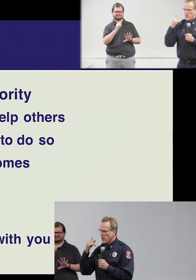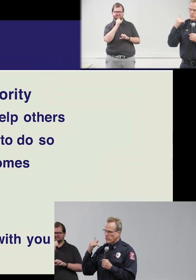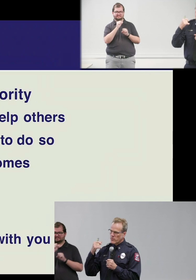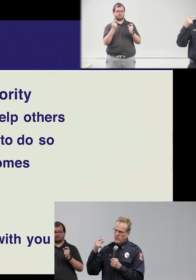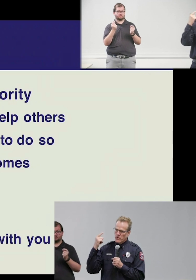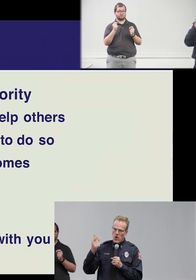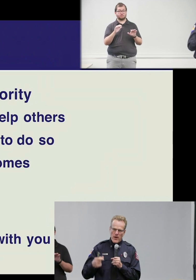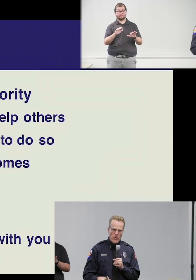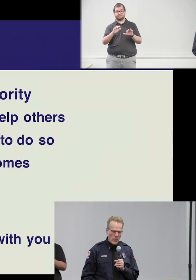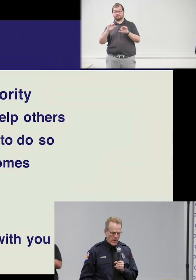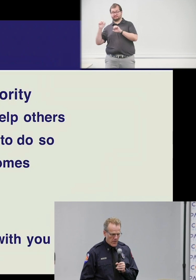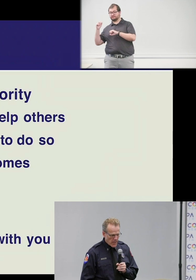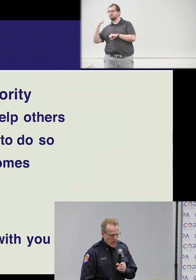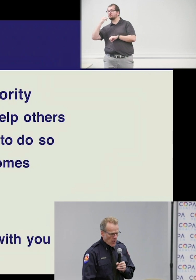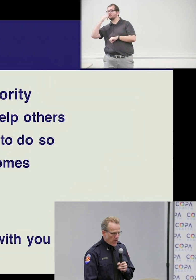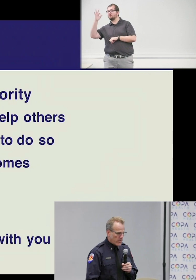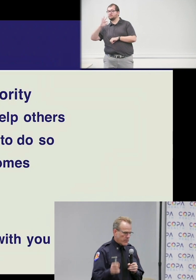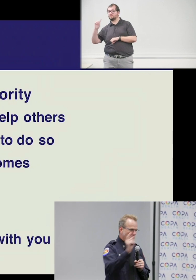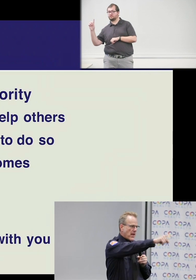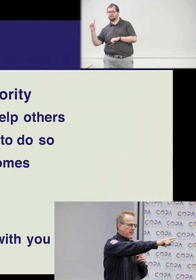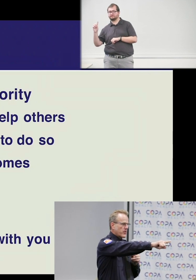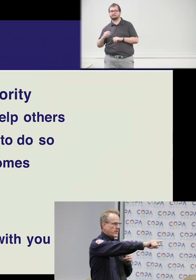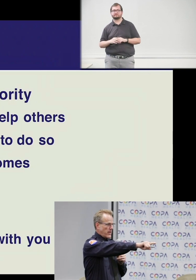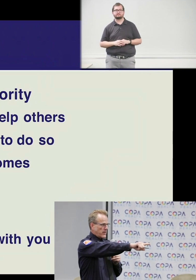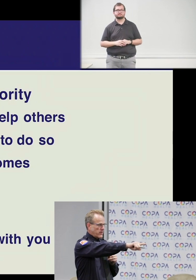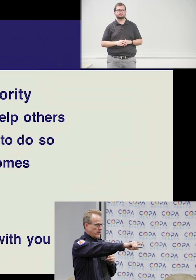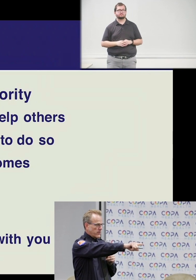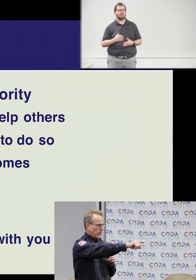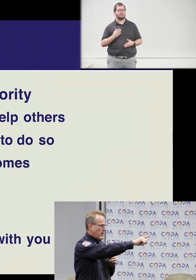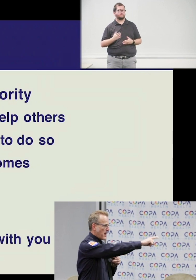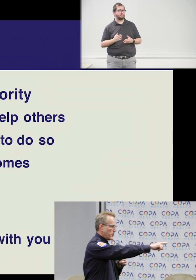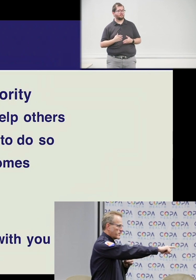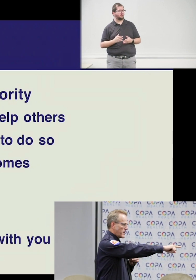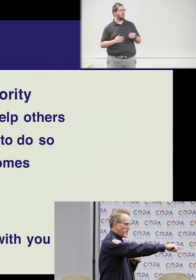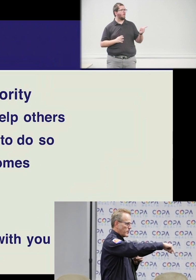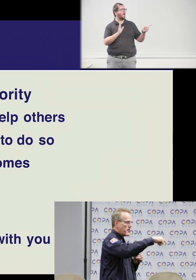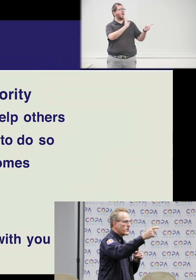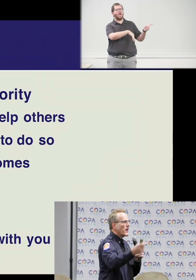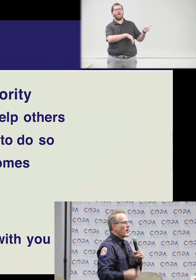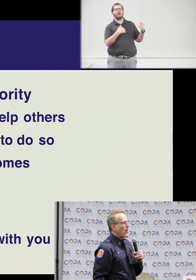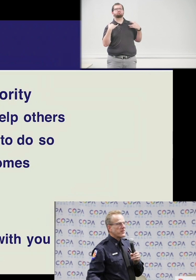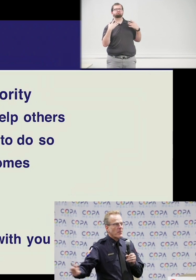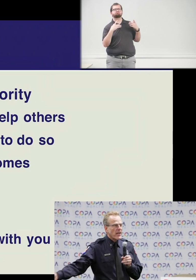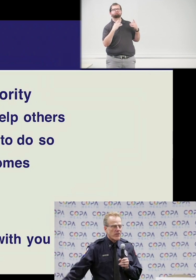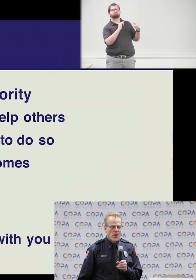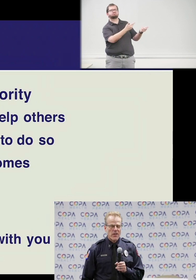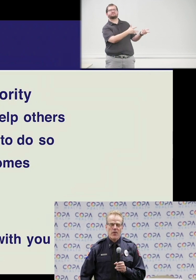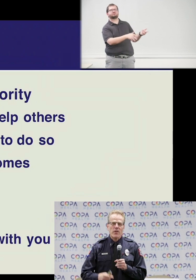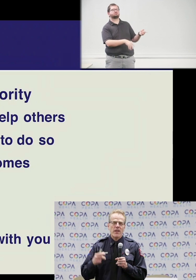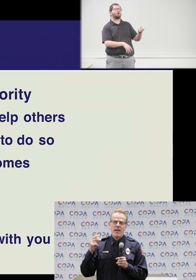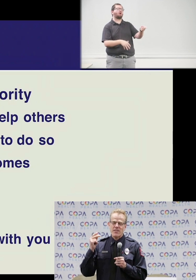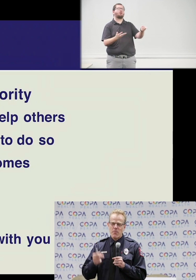the phone, call 911. Well, maybe that person did it. Well, maybe that person did it. Maybe somebody else